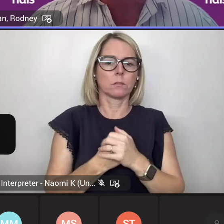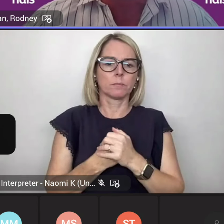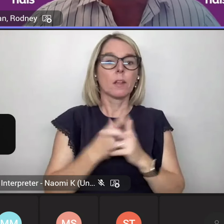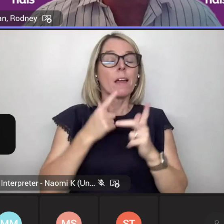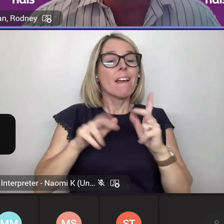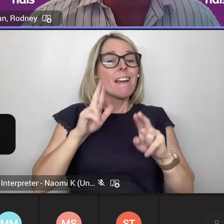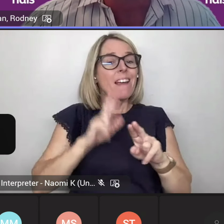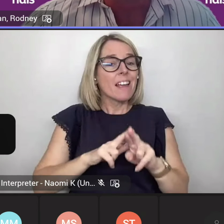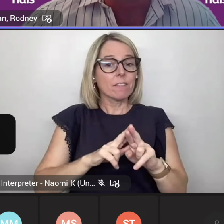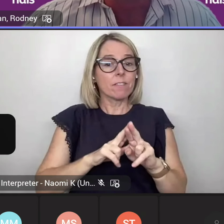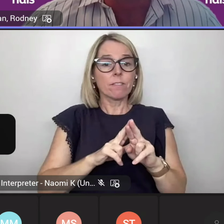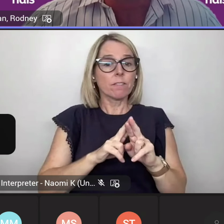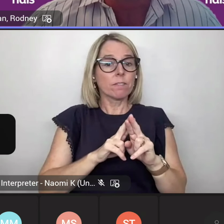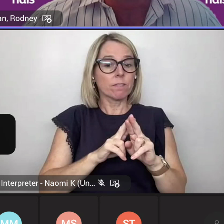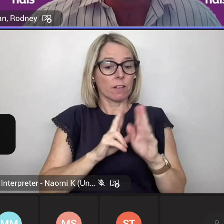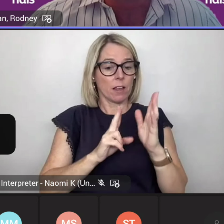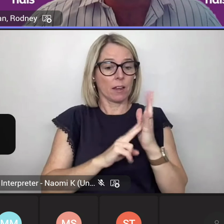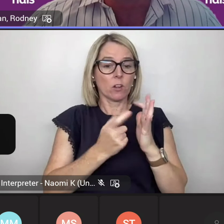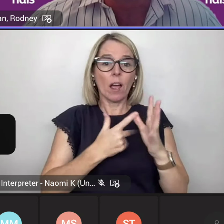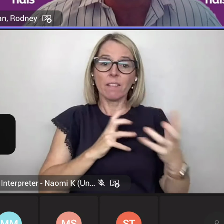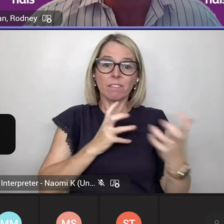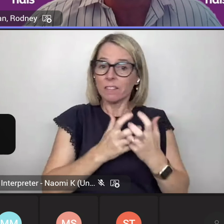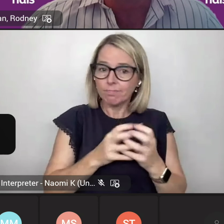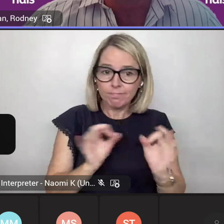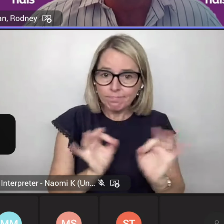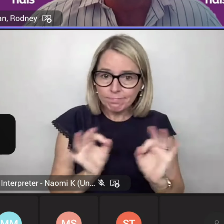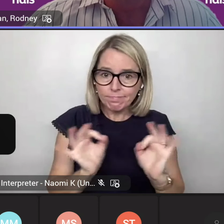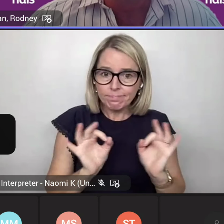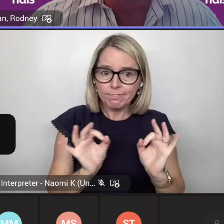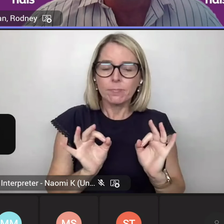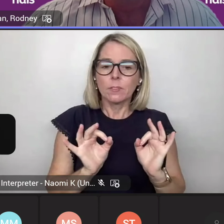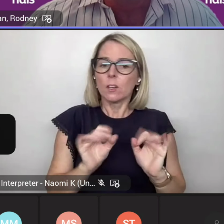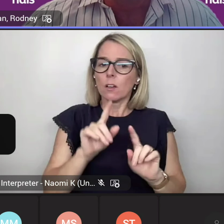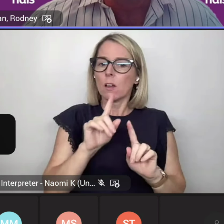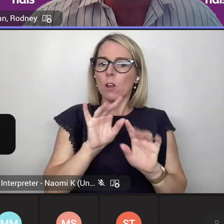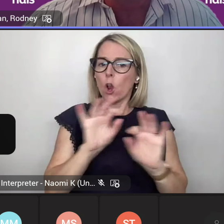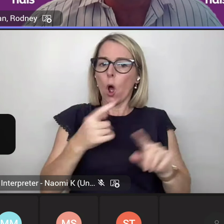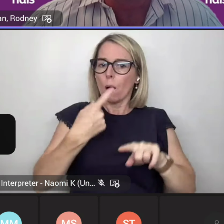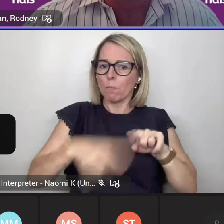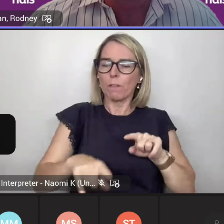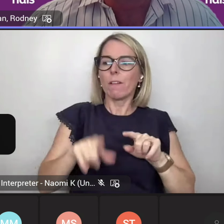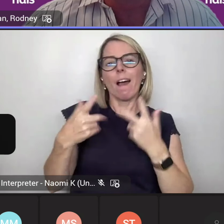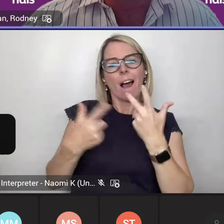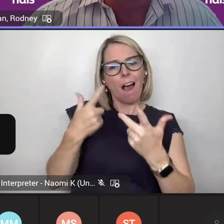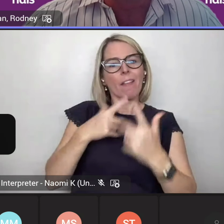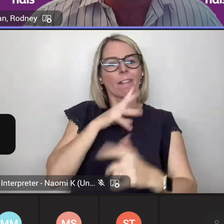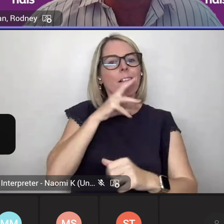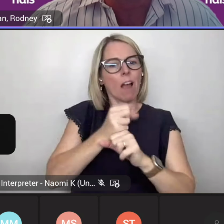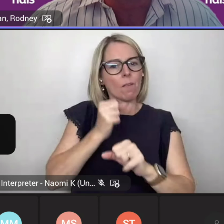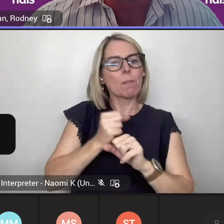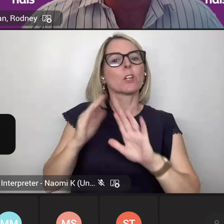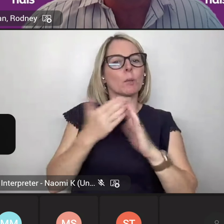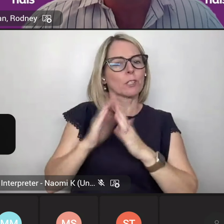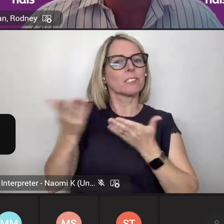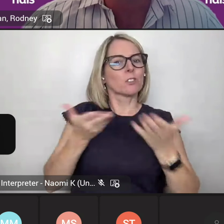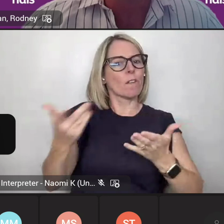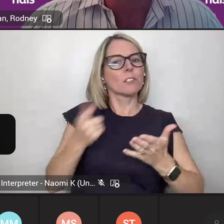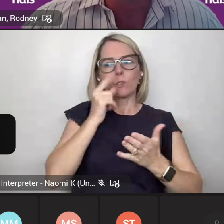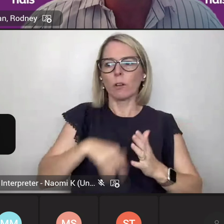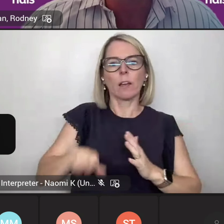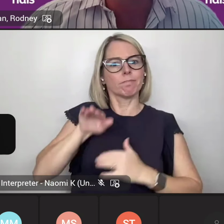services available to you, such as government and community services. We can help you connect to those other